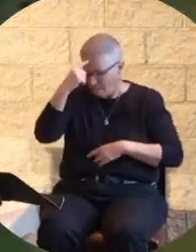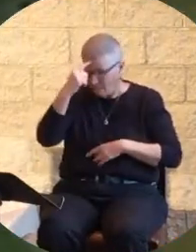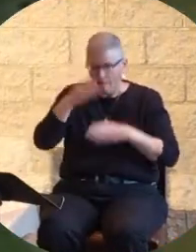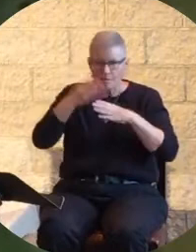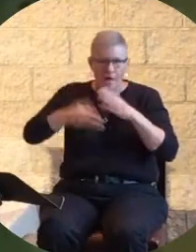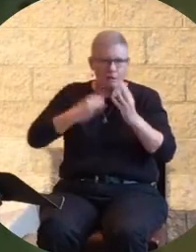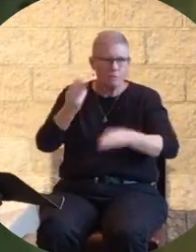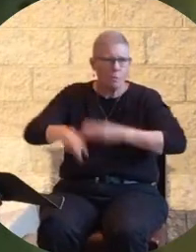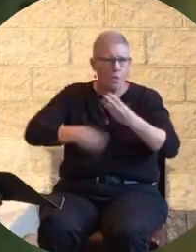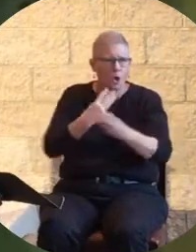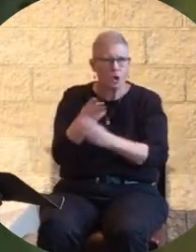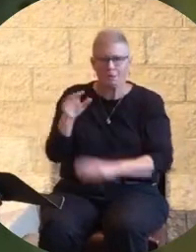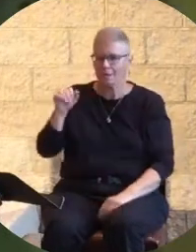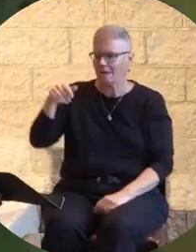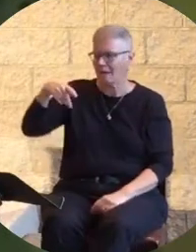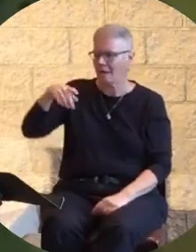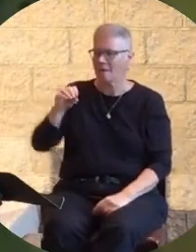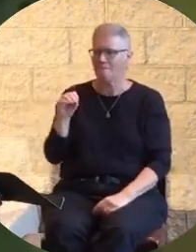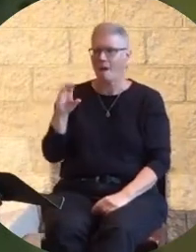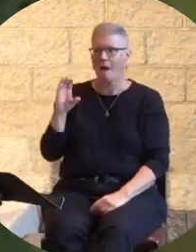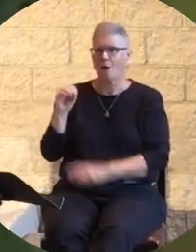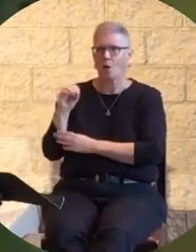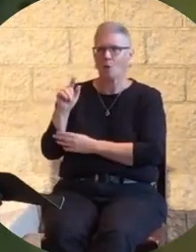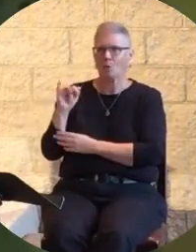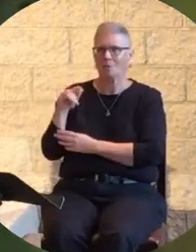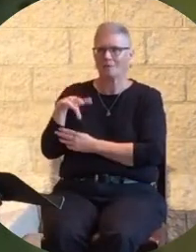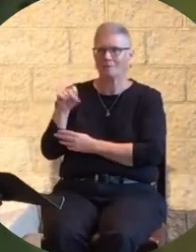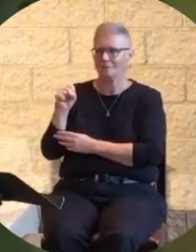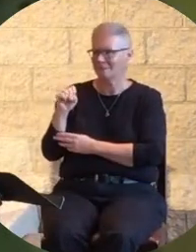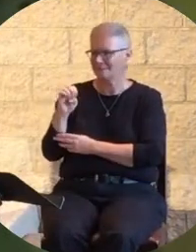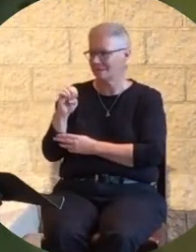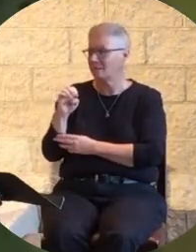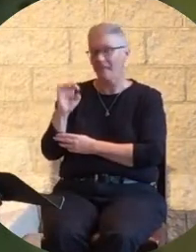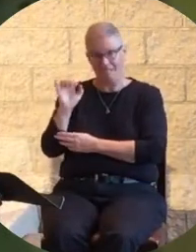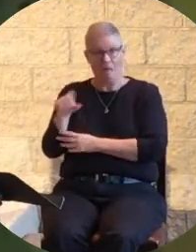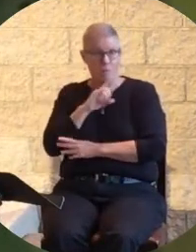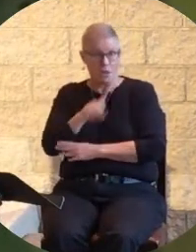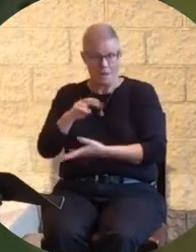interestingly enough, actually means revealing that which is hidden.